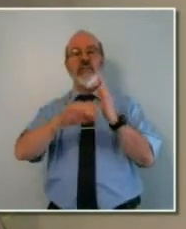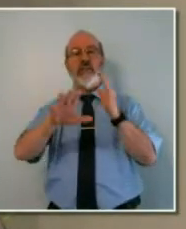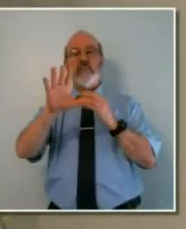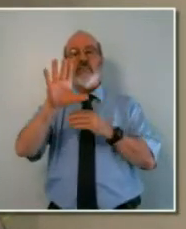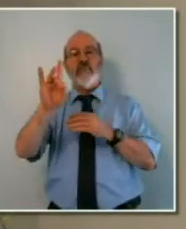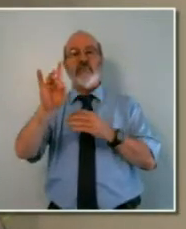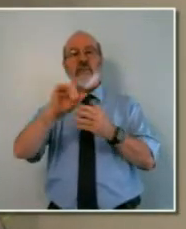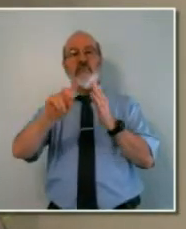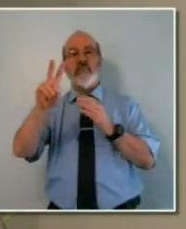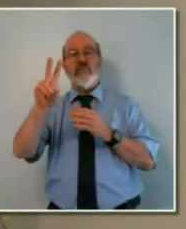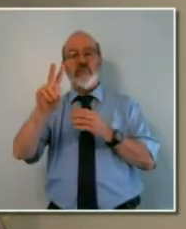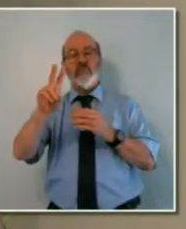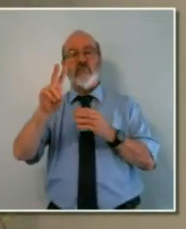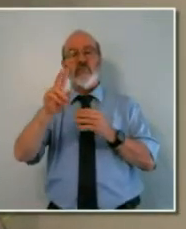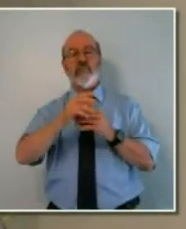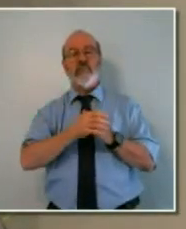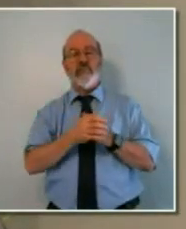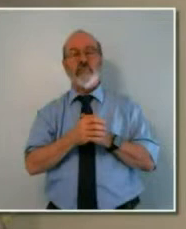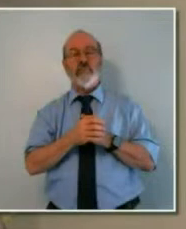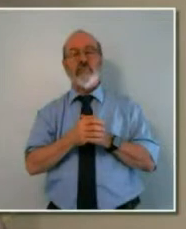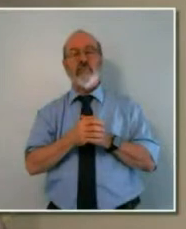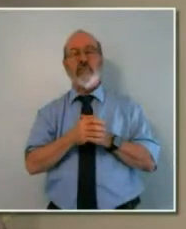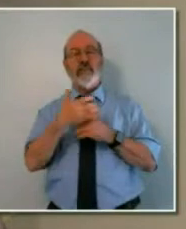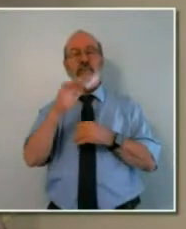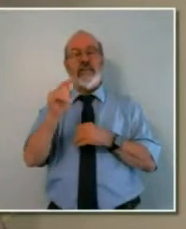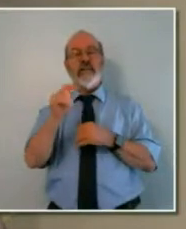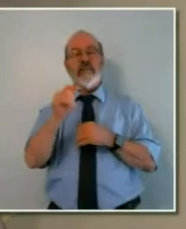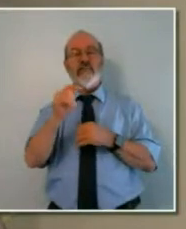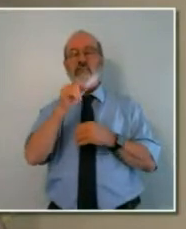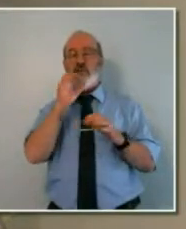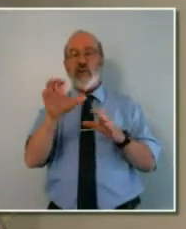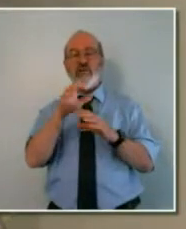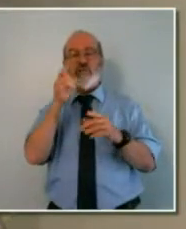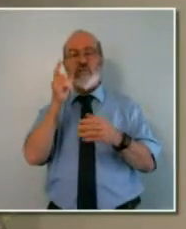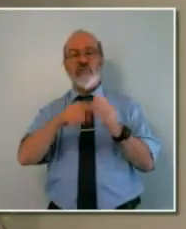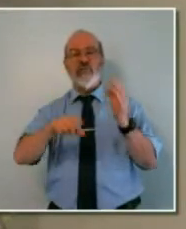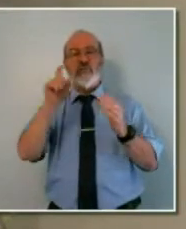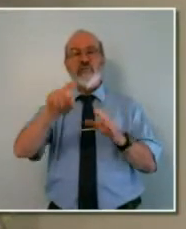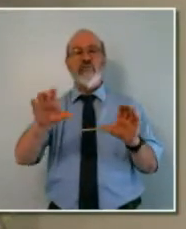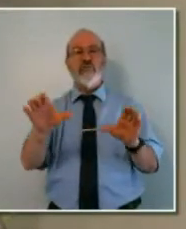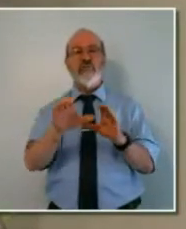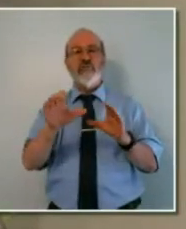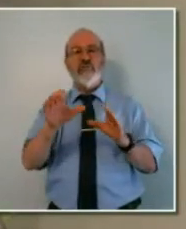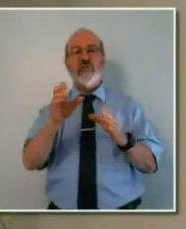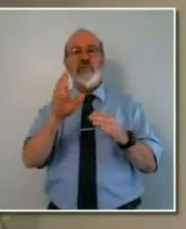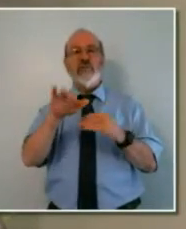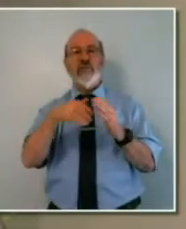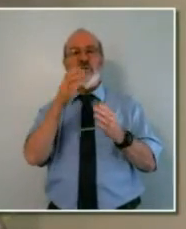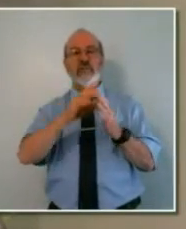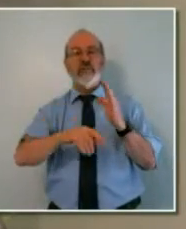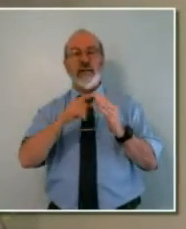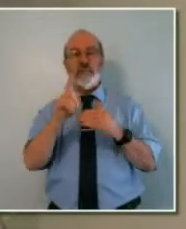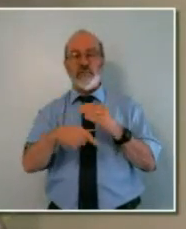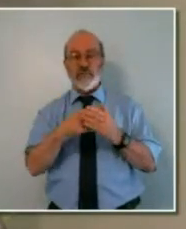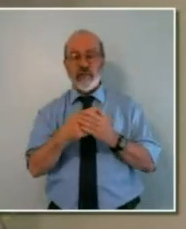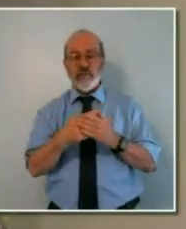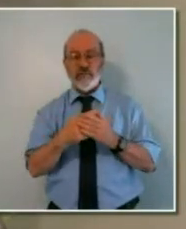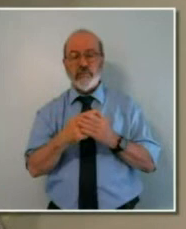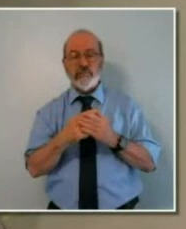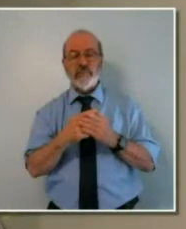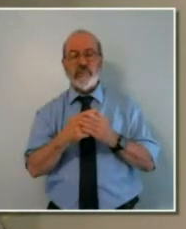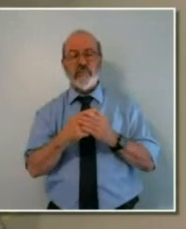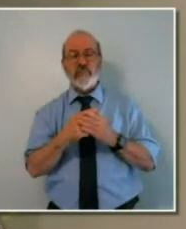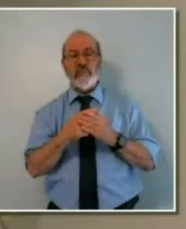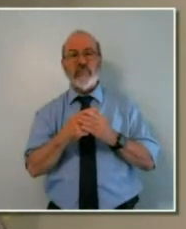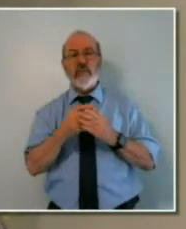2, and yet you're not doing what you ought to do. That's what the whole chapter is about. And